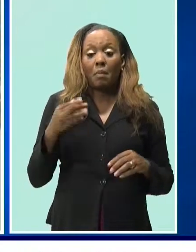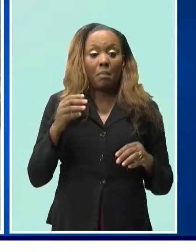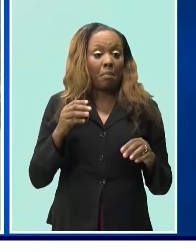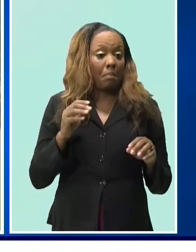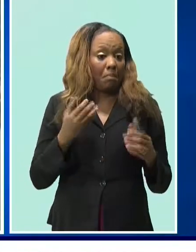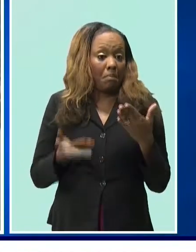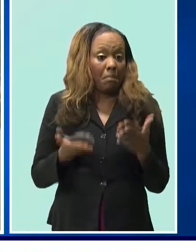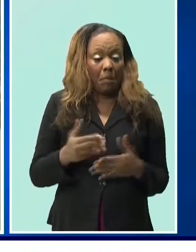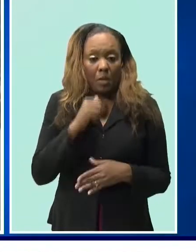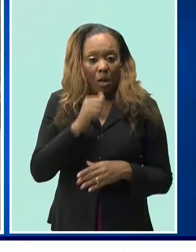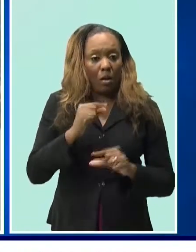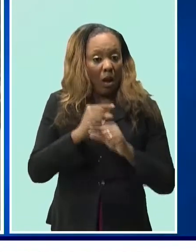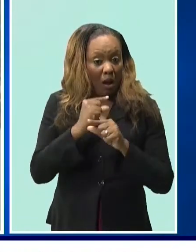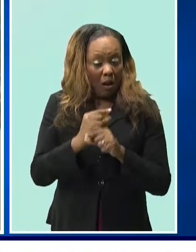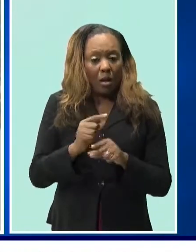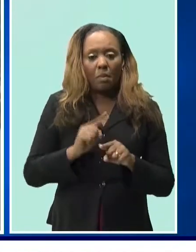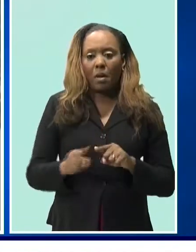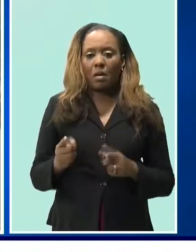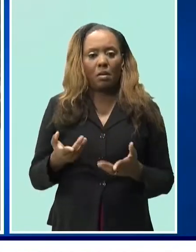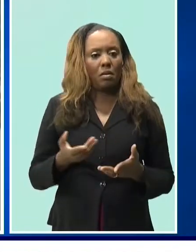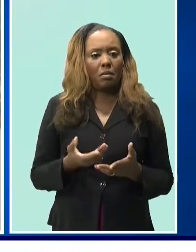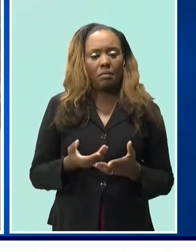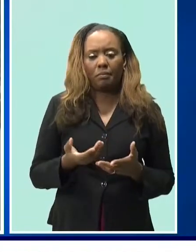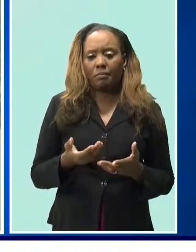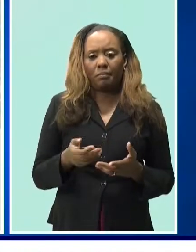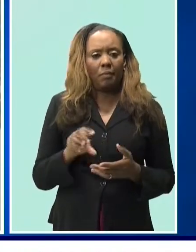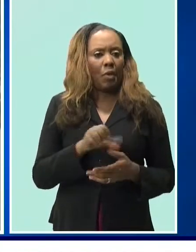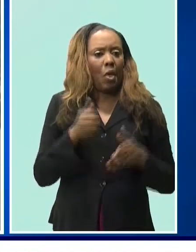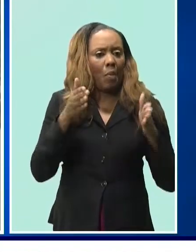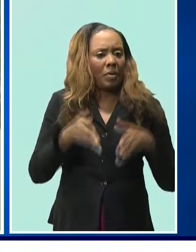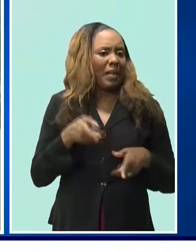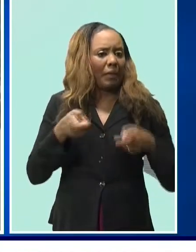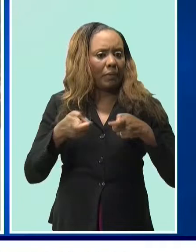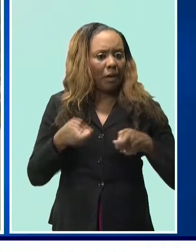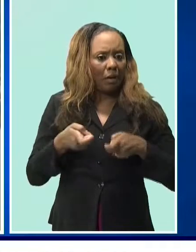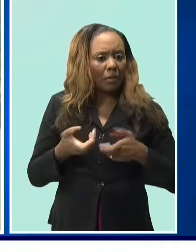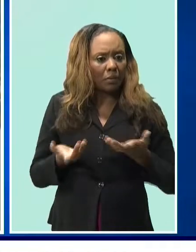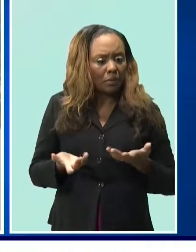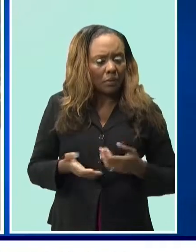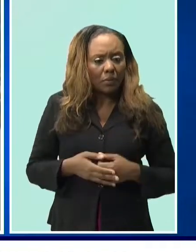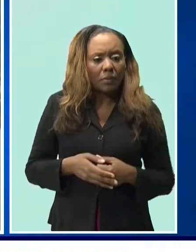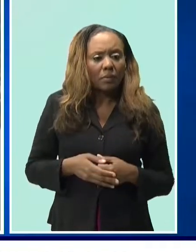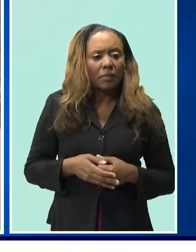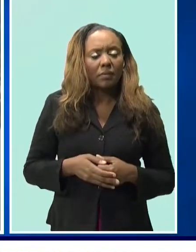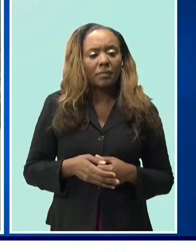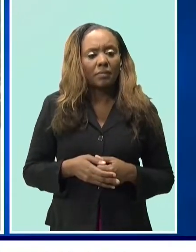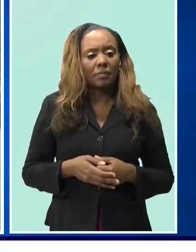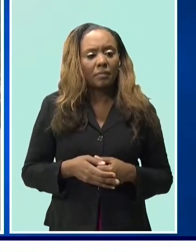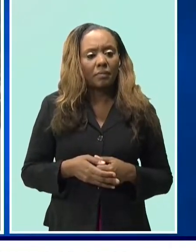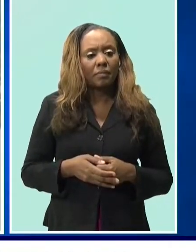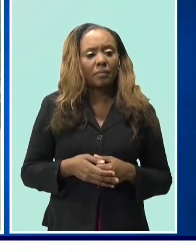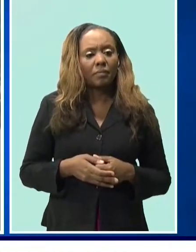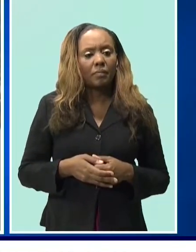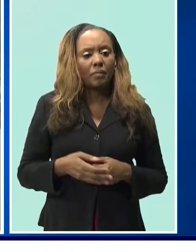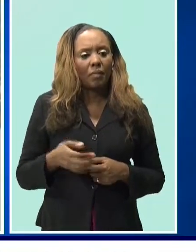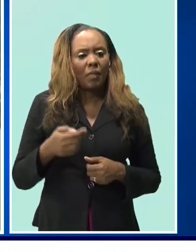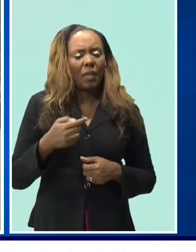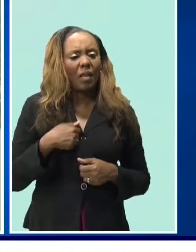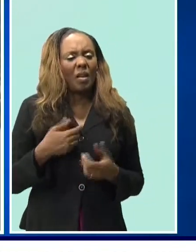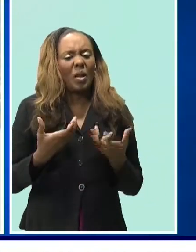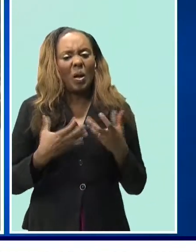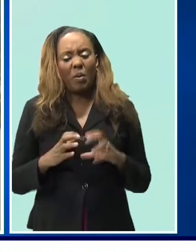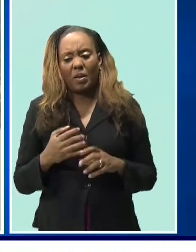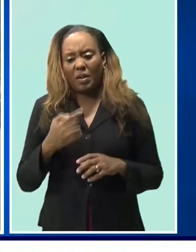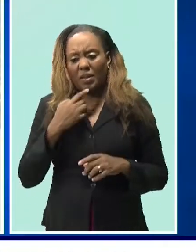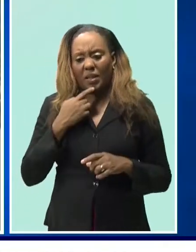dispatcher, as we used to say in the old days in the traditional shops. I hesitate to use the term policing